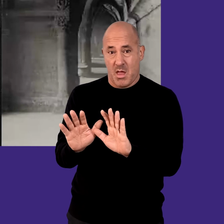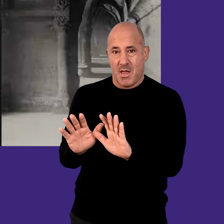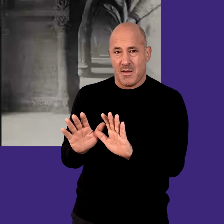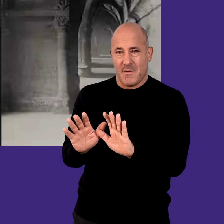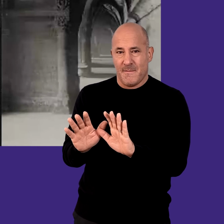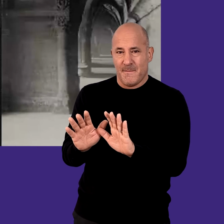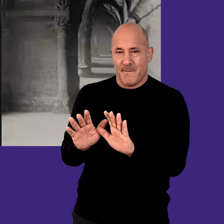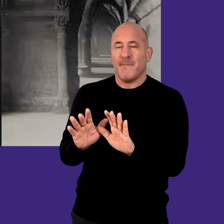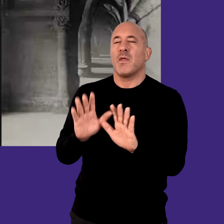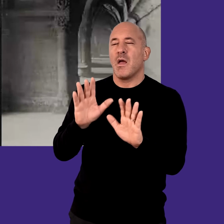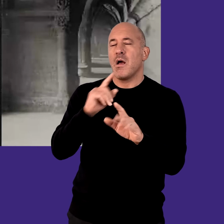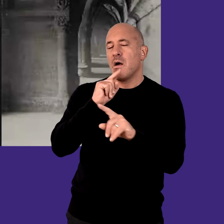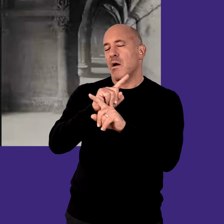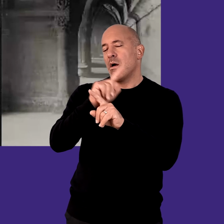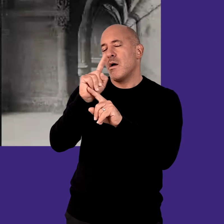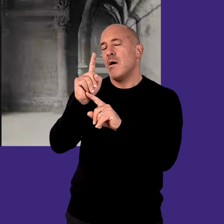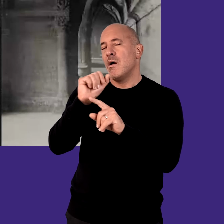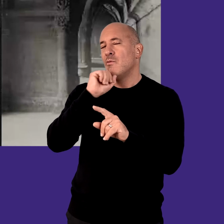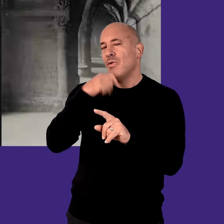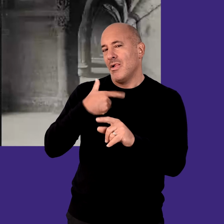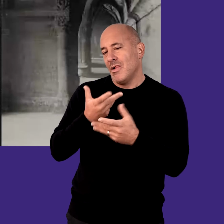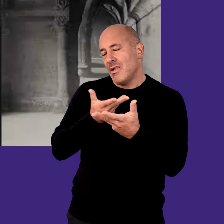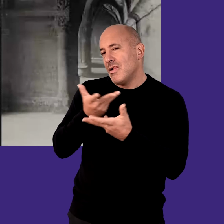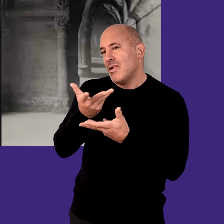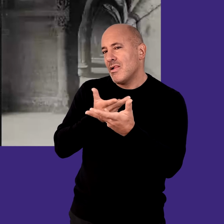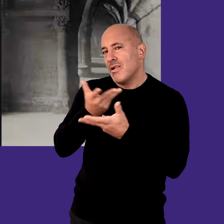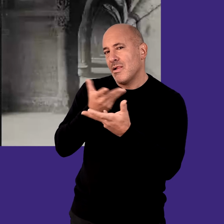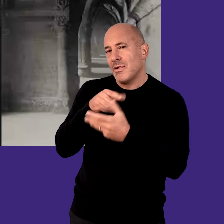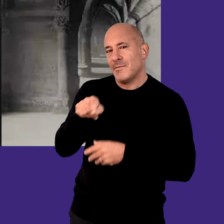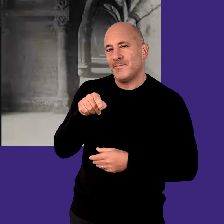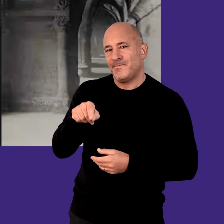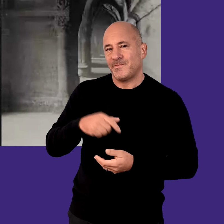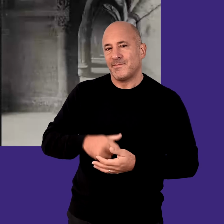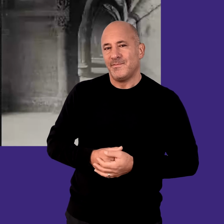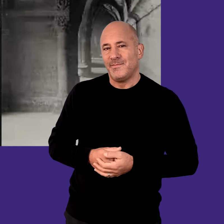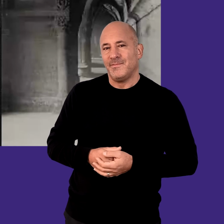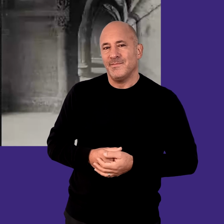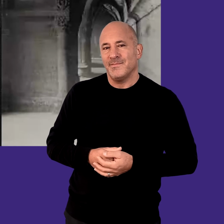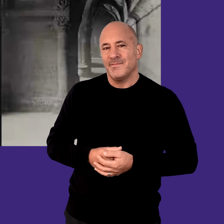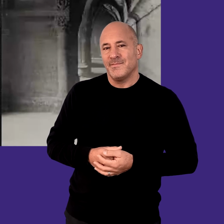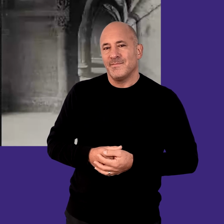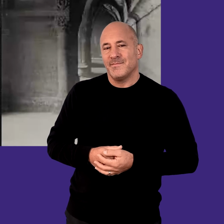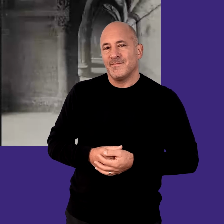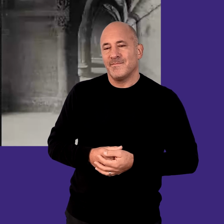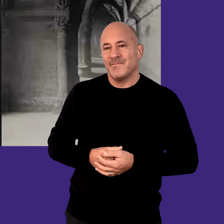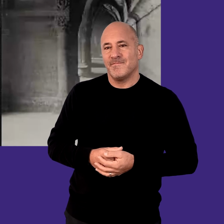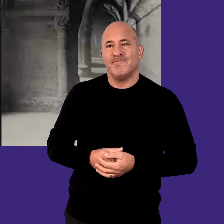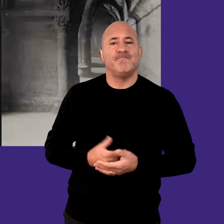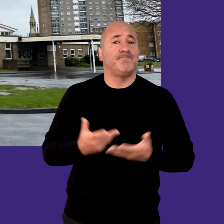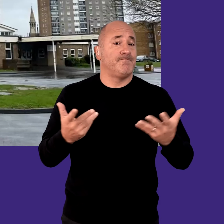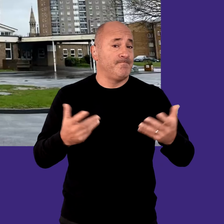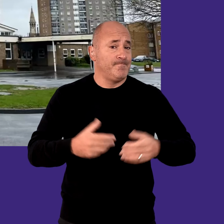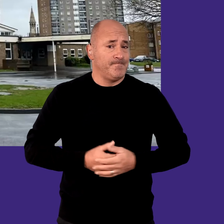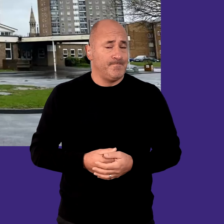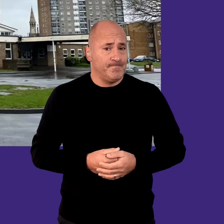develop on the estate. But it will be there, and it will be something that we will discuss with them.